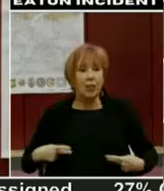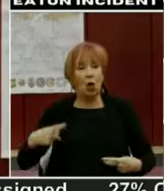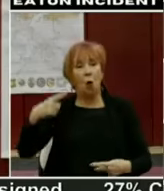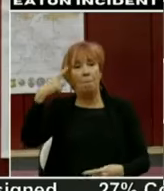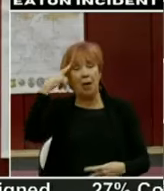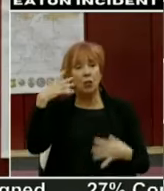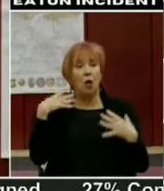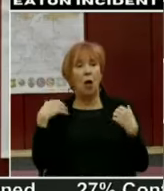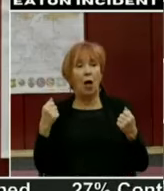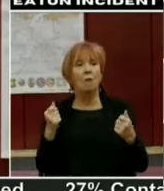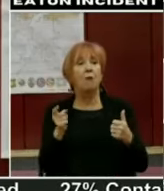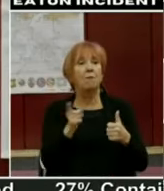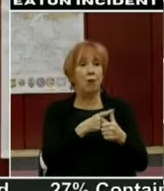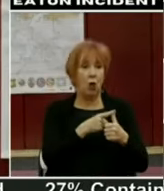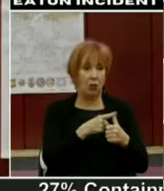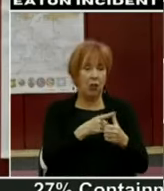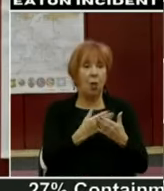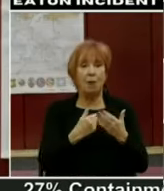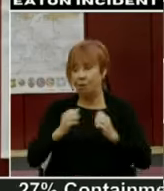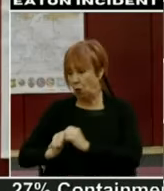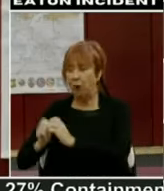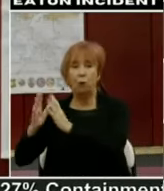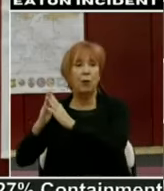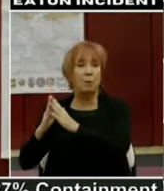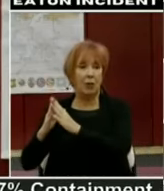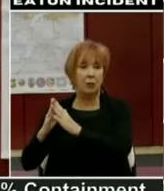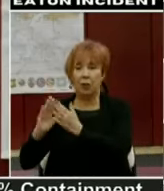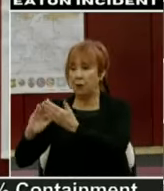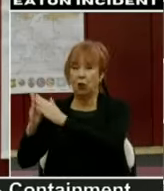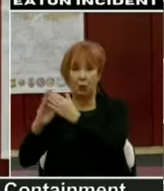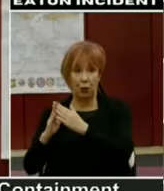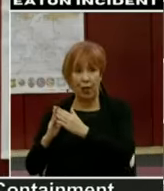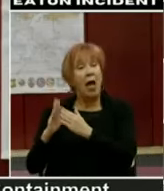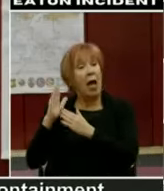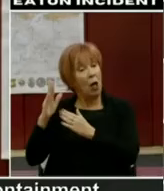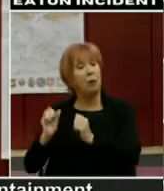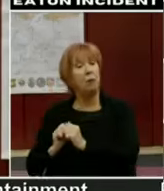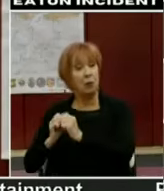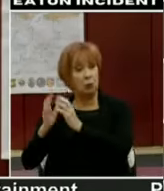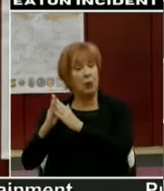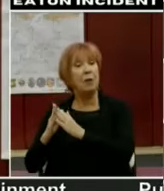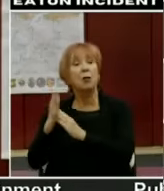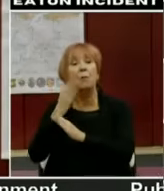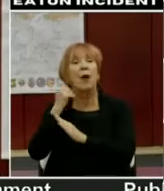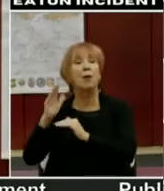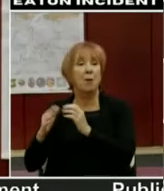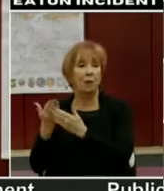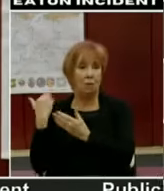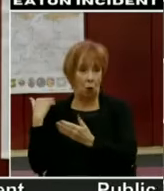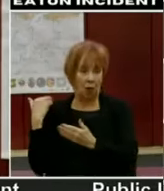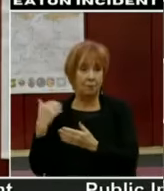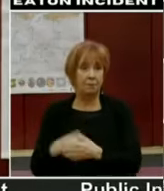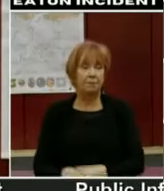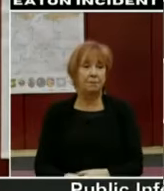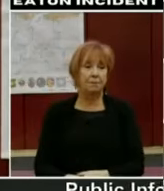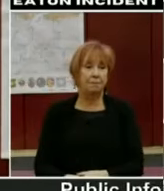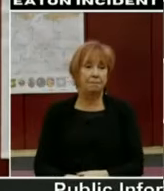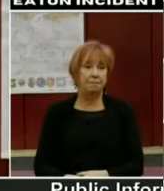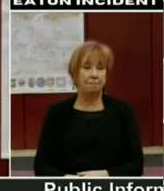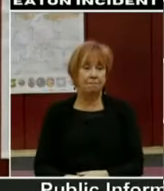to rebuild these communities back and rebuild them better than they were when we started this fire.